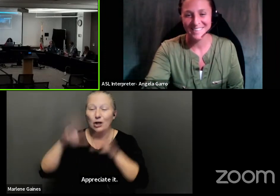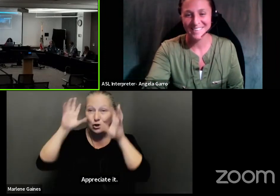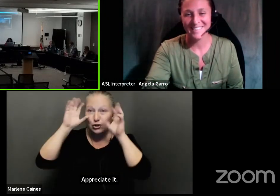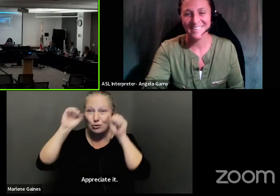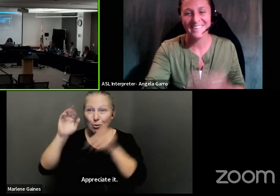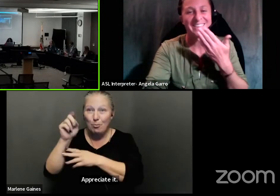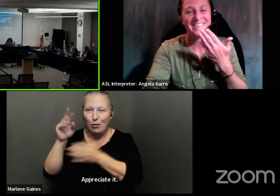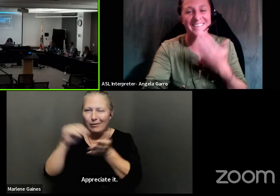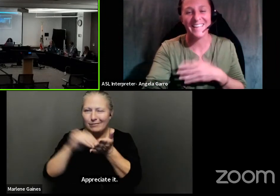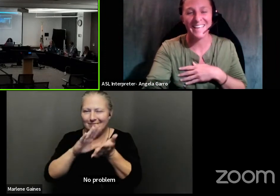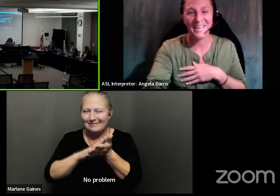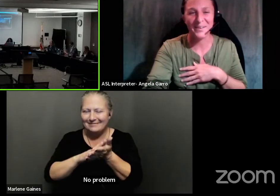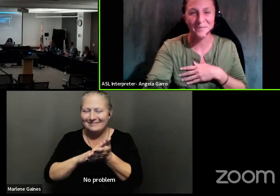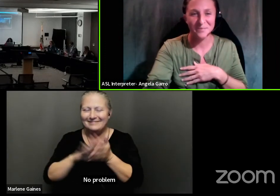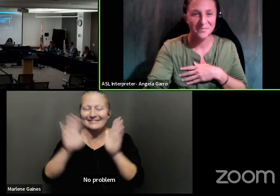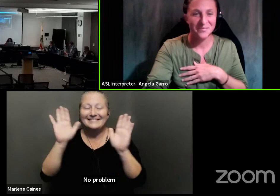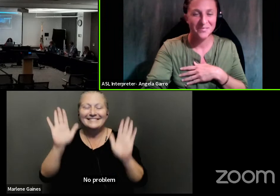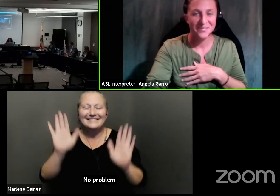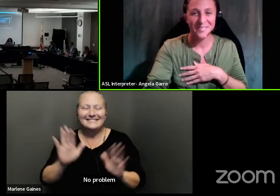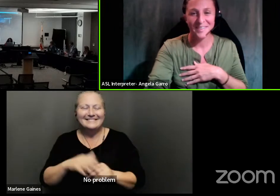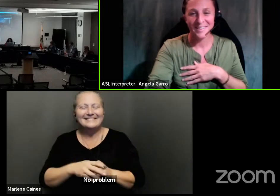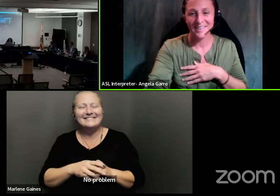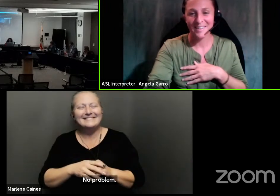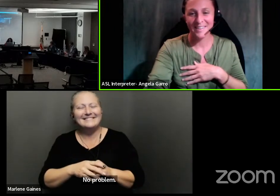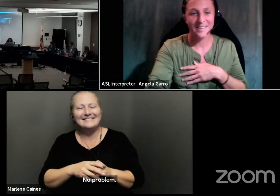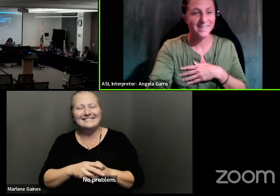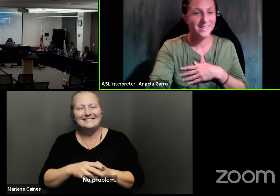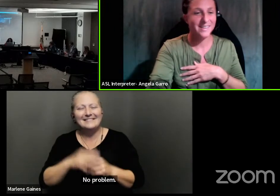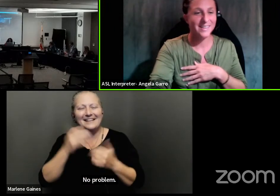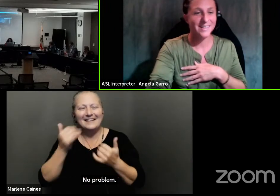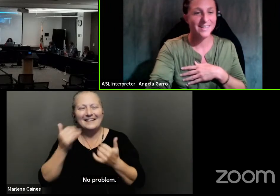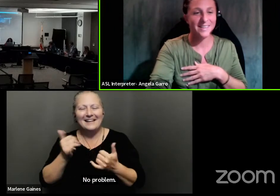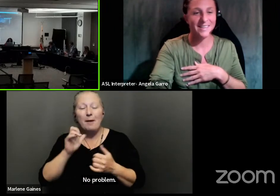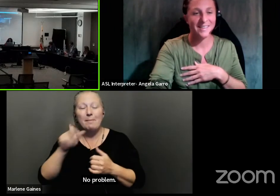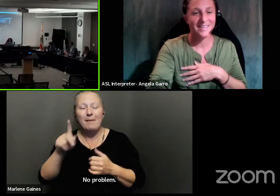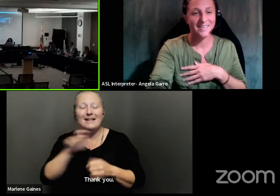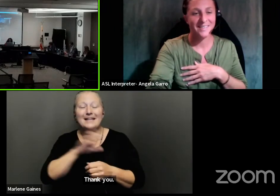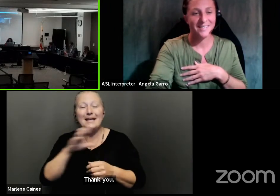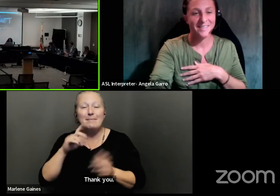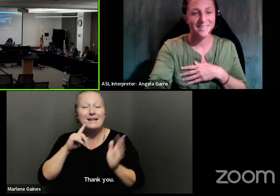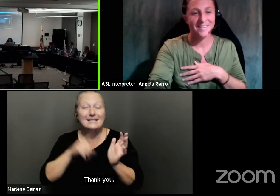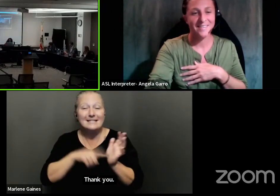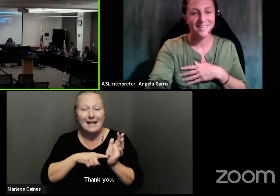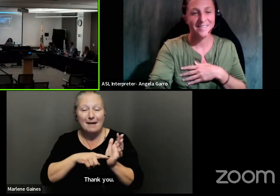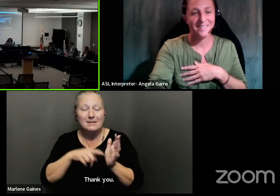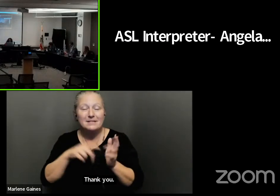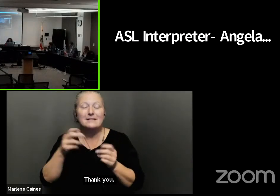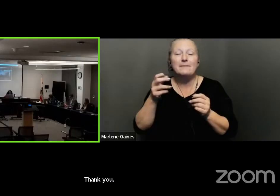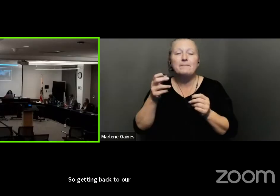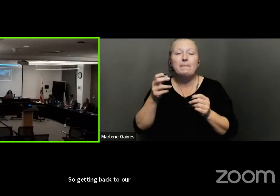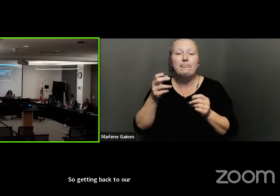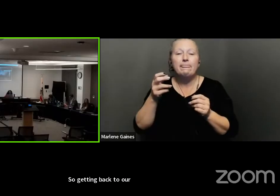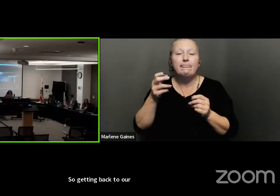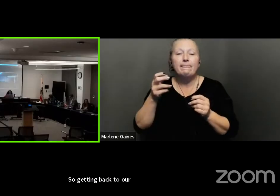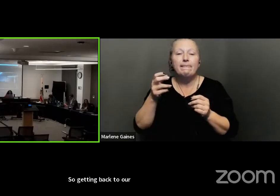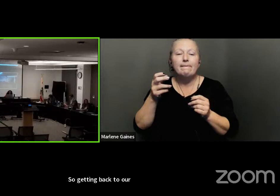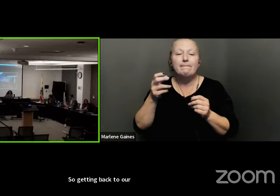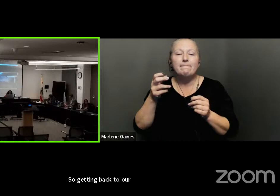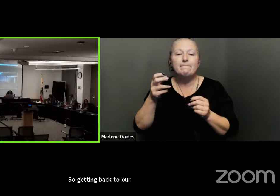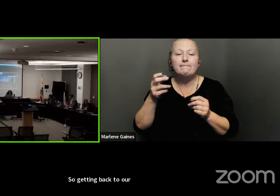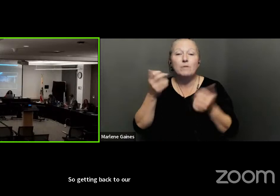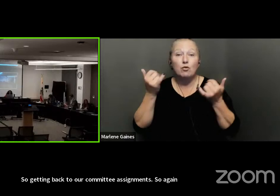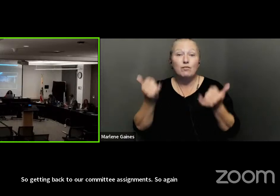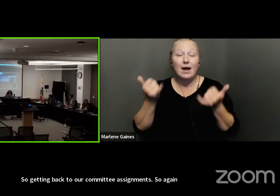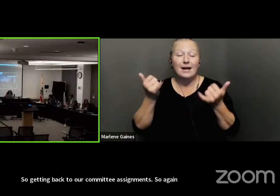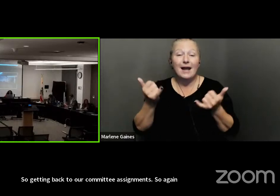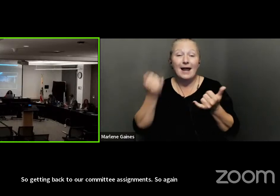that. Yeah. All right, excellent. Thank you. So getting back to our committee assignments. So again, right